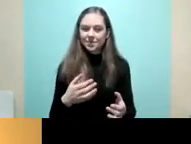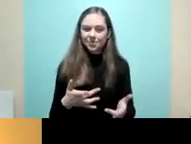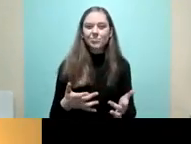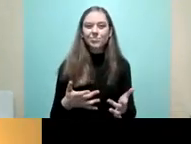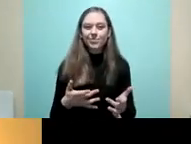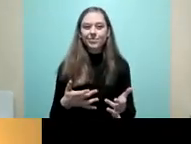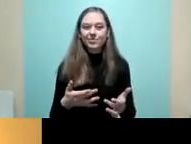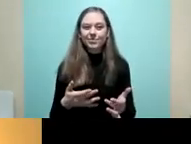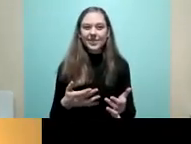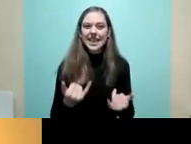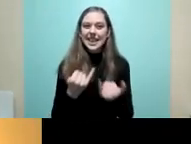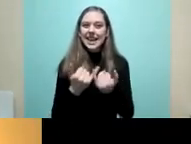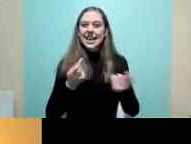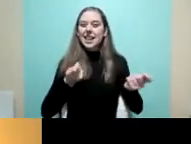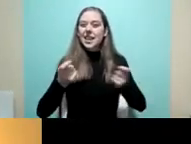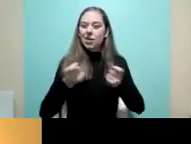a therapeutic